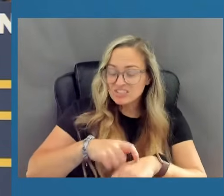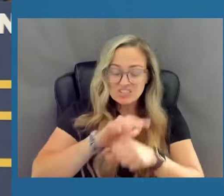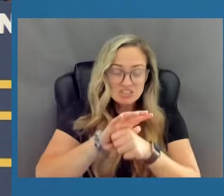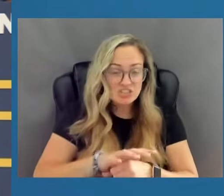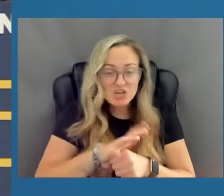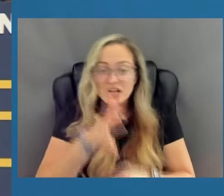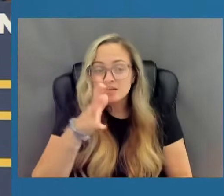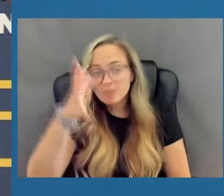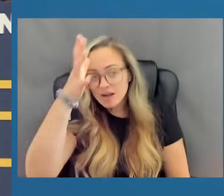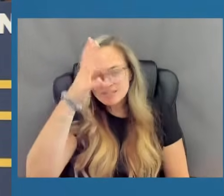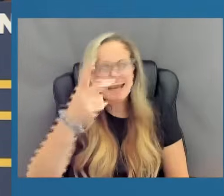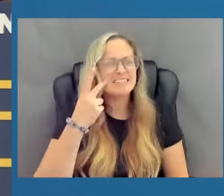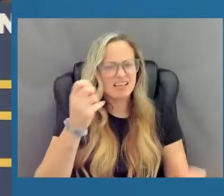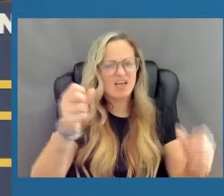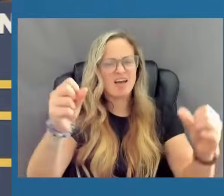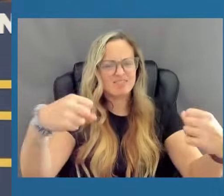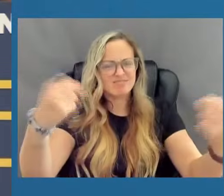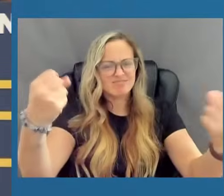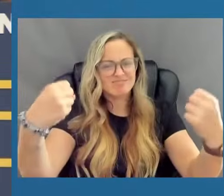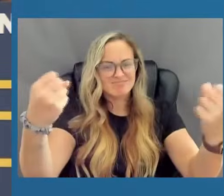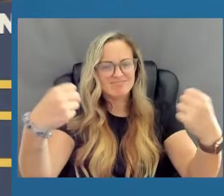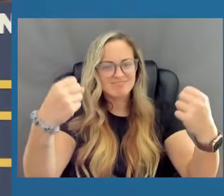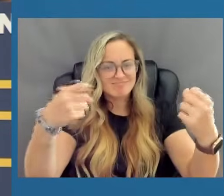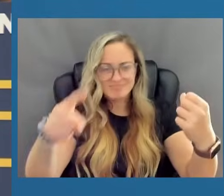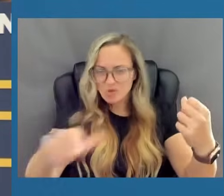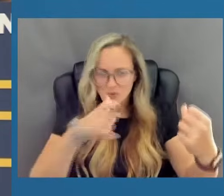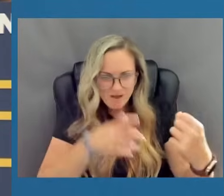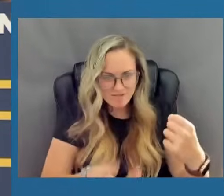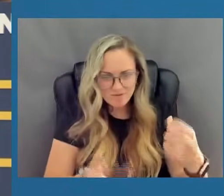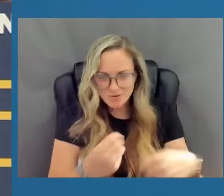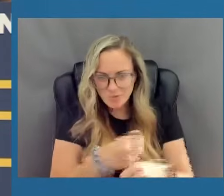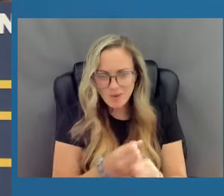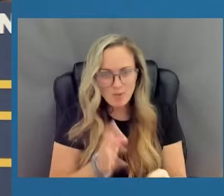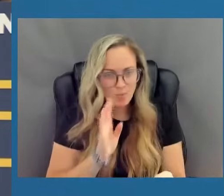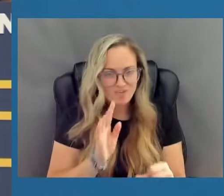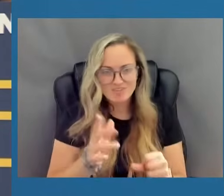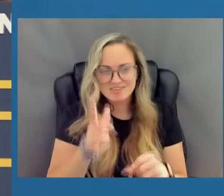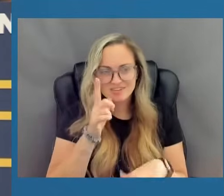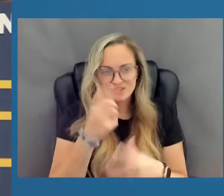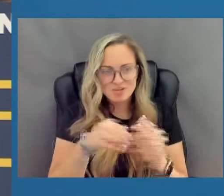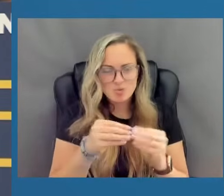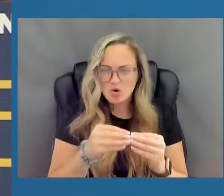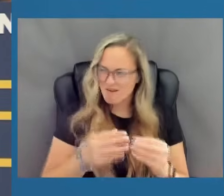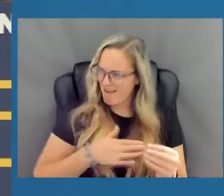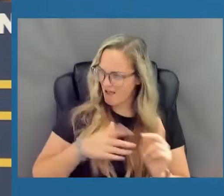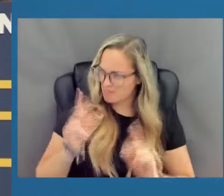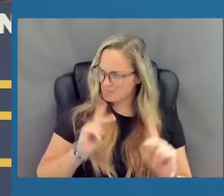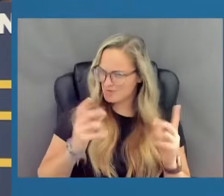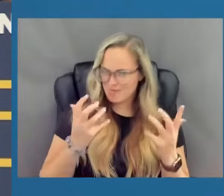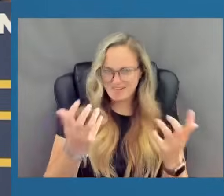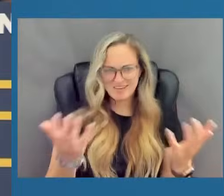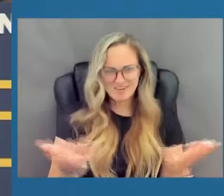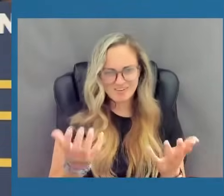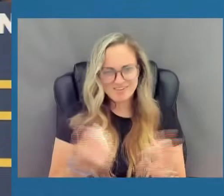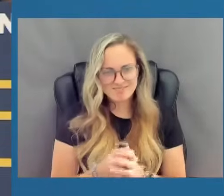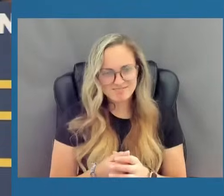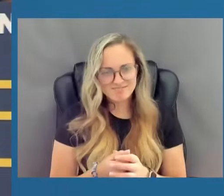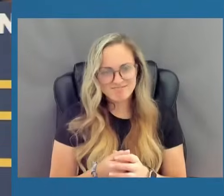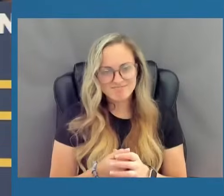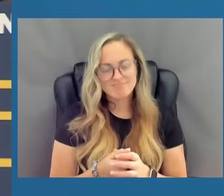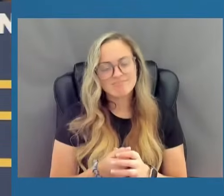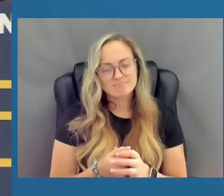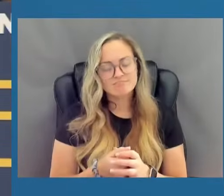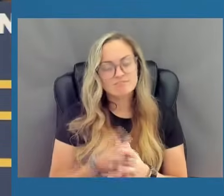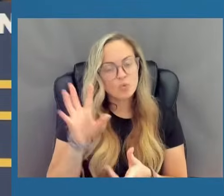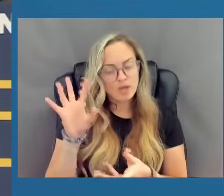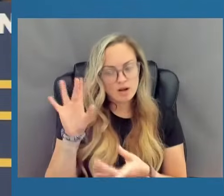lot of nodding heads out there. You really happy you don't have to make breakfast or lunch anymore? Okay, we have some happy campers in this audience. So it adds